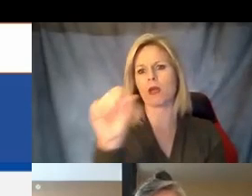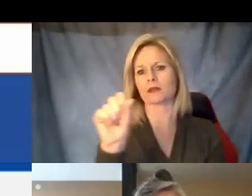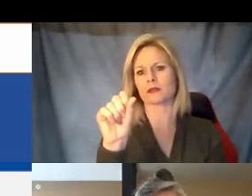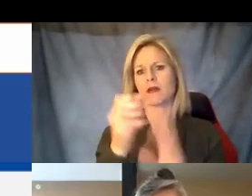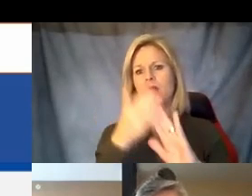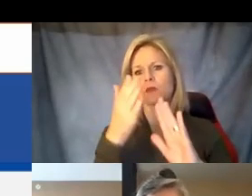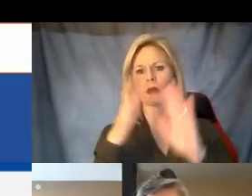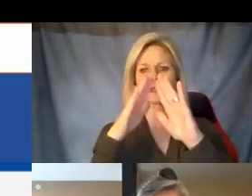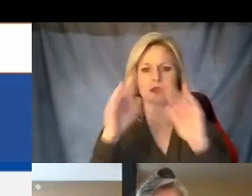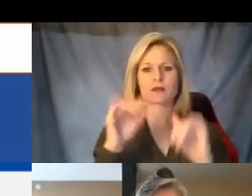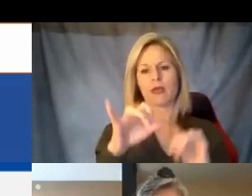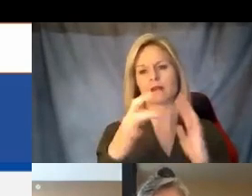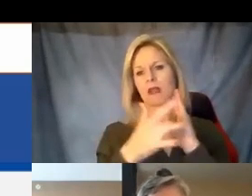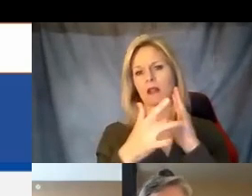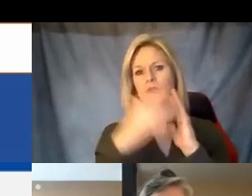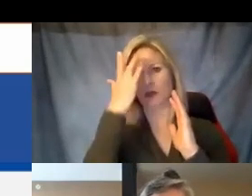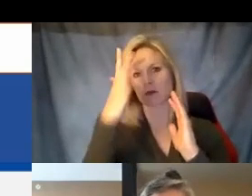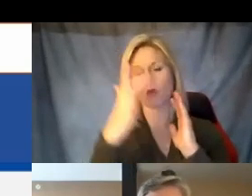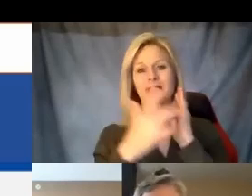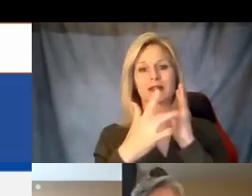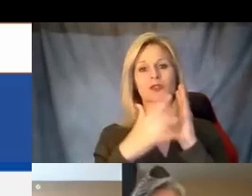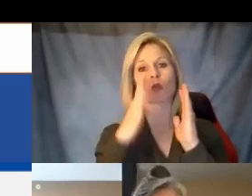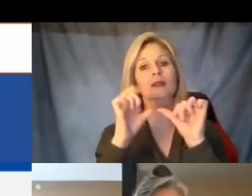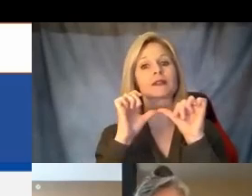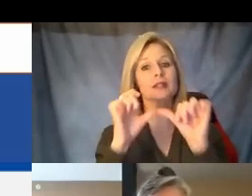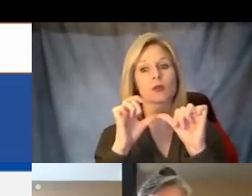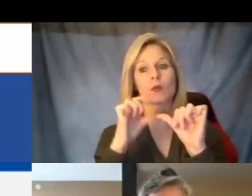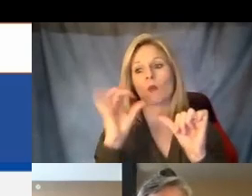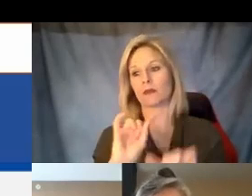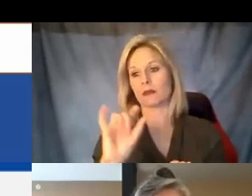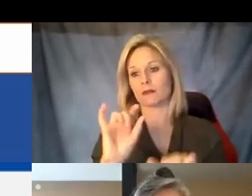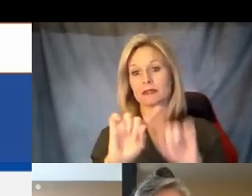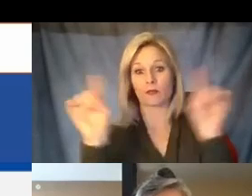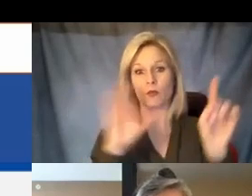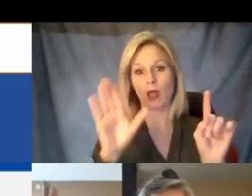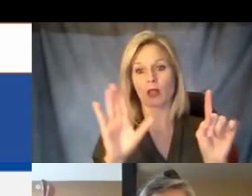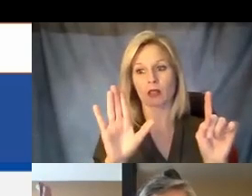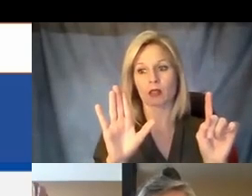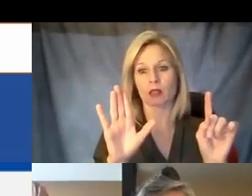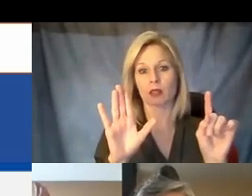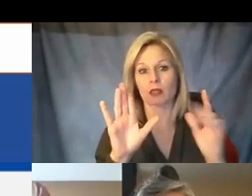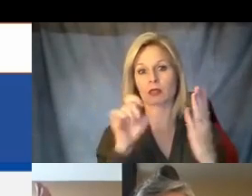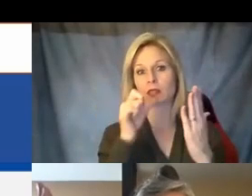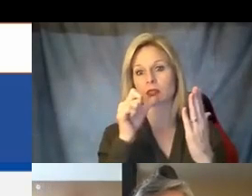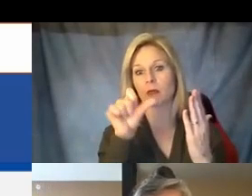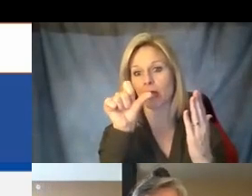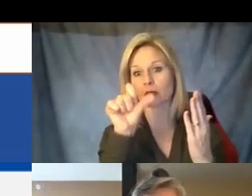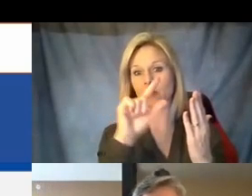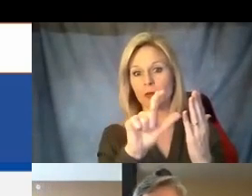the technology. Smart technology is going to continue to look different. They move where the button is. They move how the button